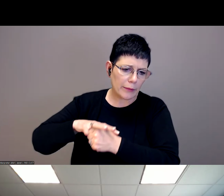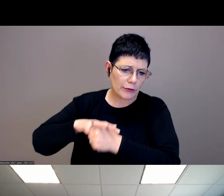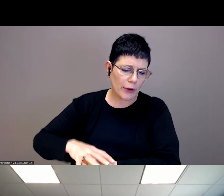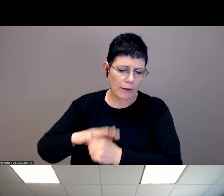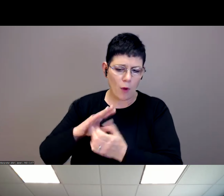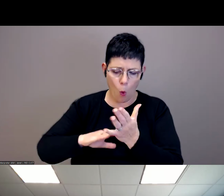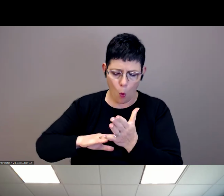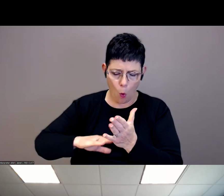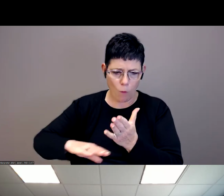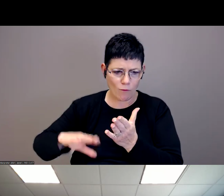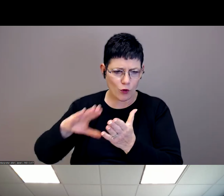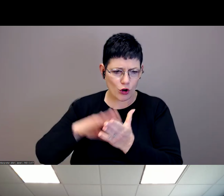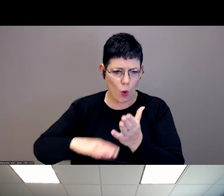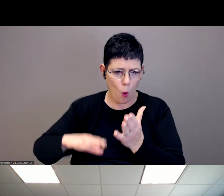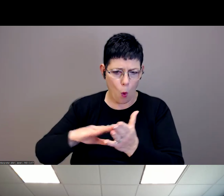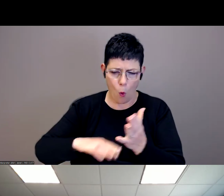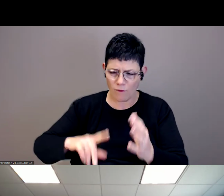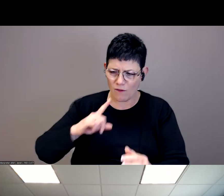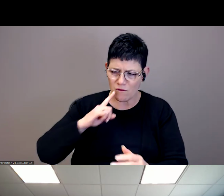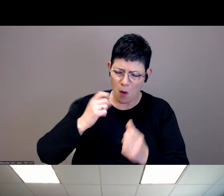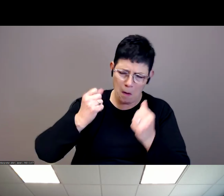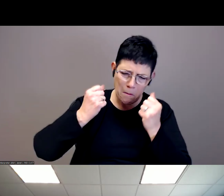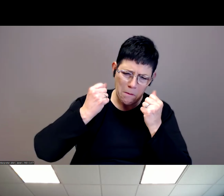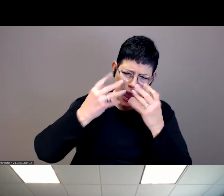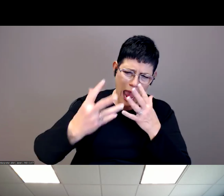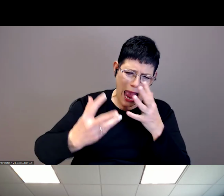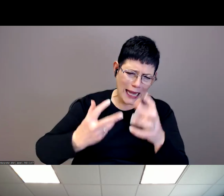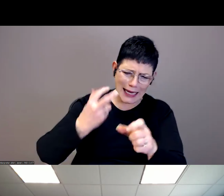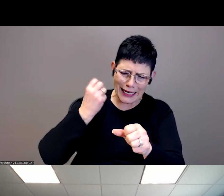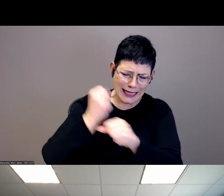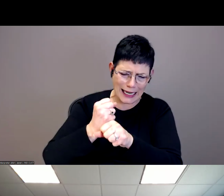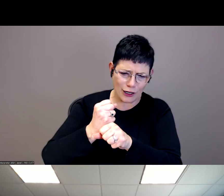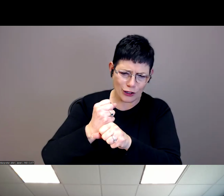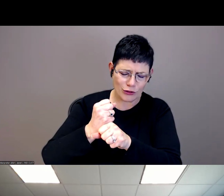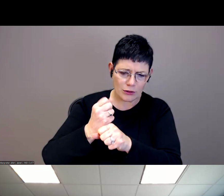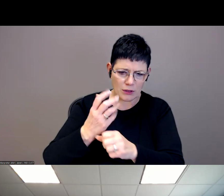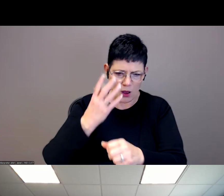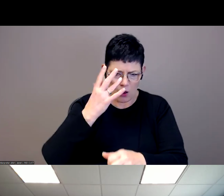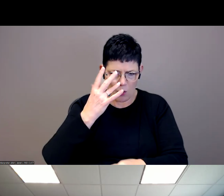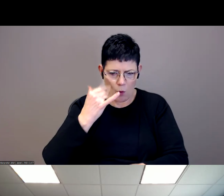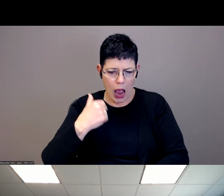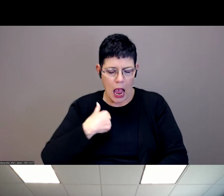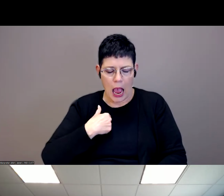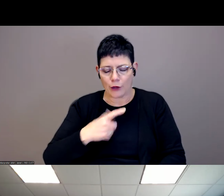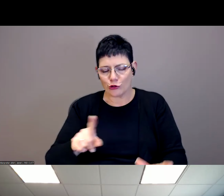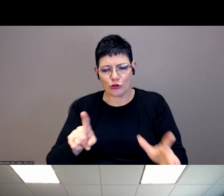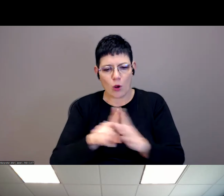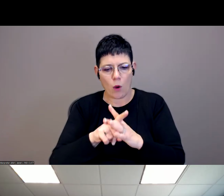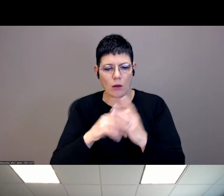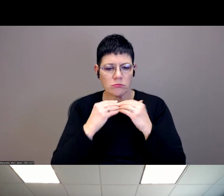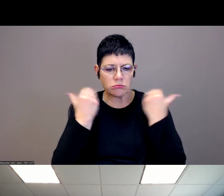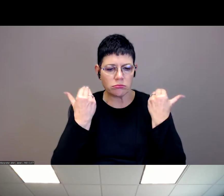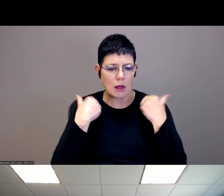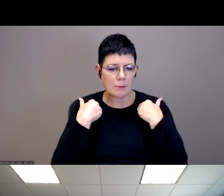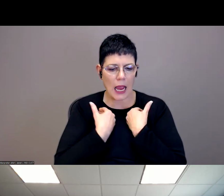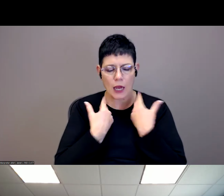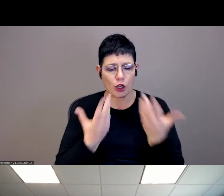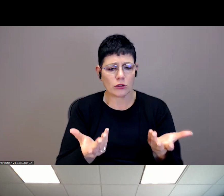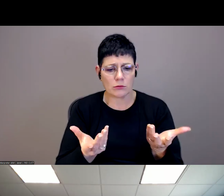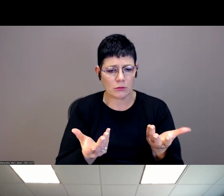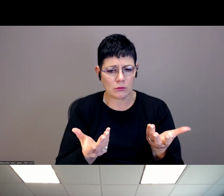ignored for decades, 6 months to decades, why would I show up? Like, so really stepping back and asking